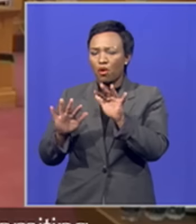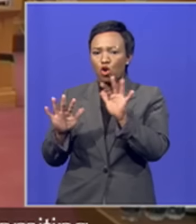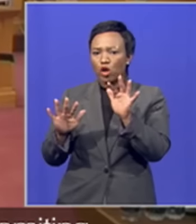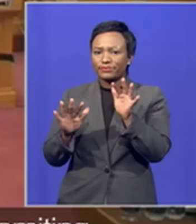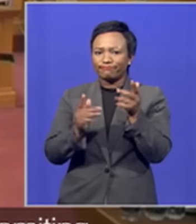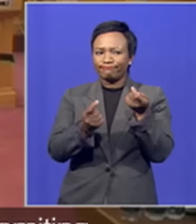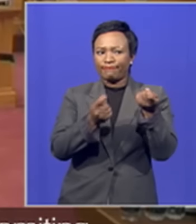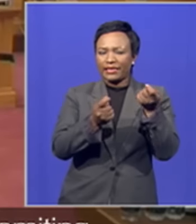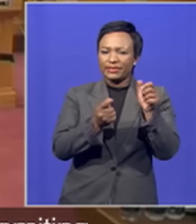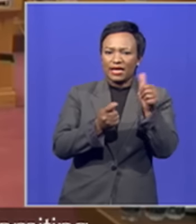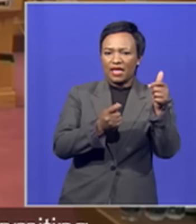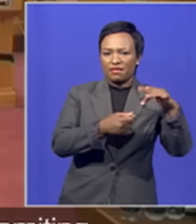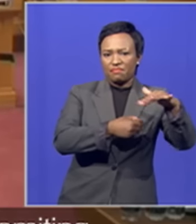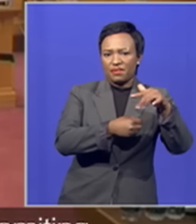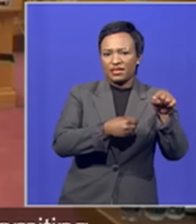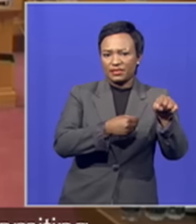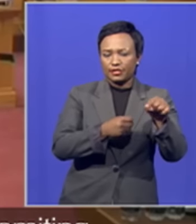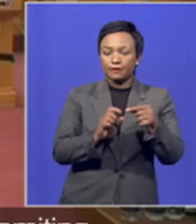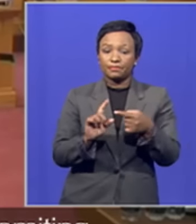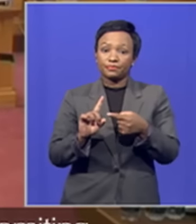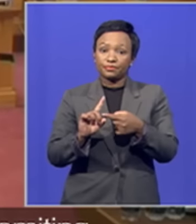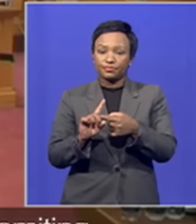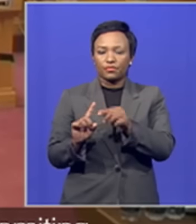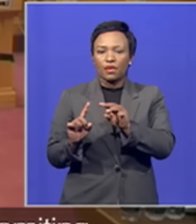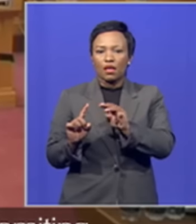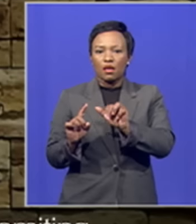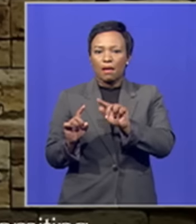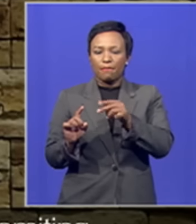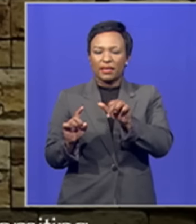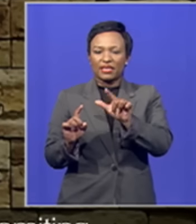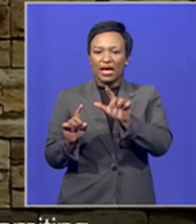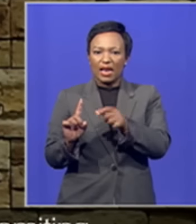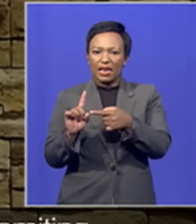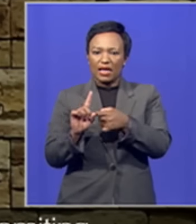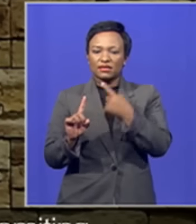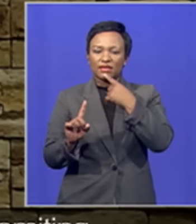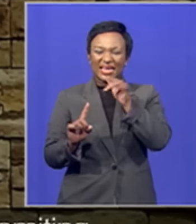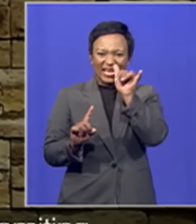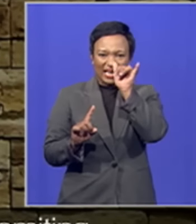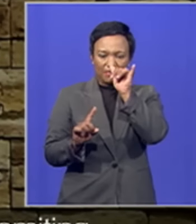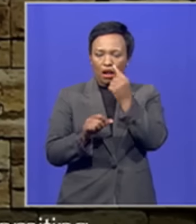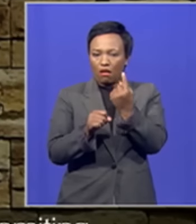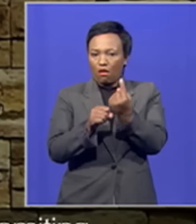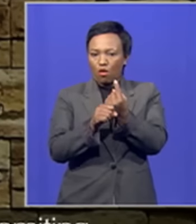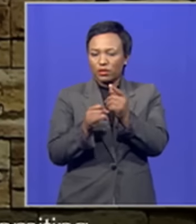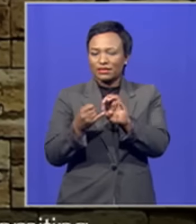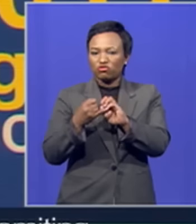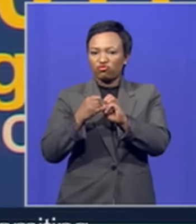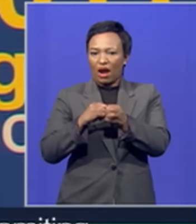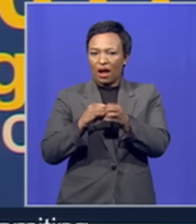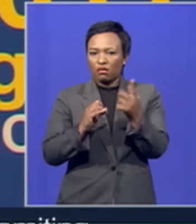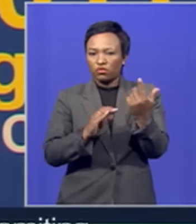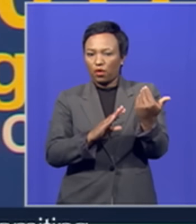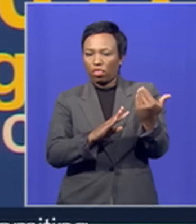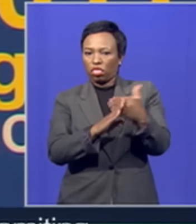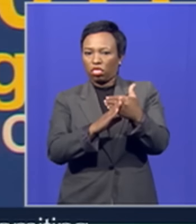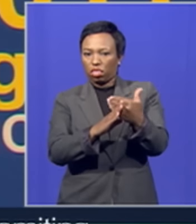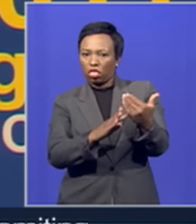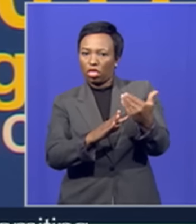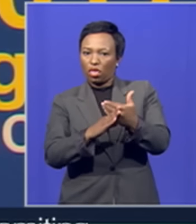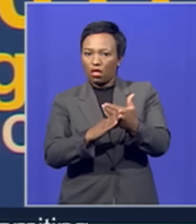somewhere. Matalona bolelela komiti gore dikebekwa di leka ka mekgwa yotlhe go leka go tsenelela mo tsamaisong